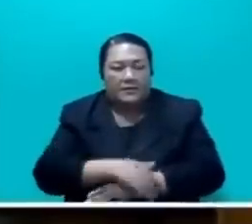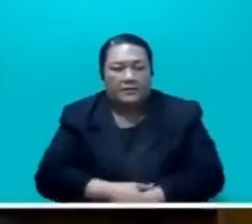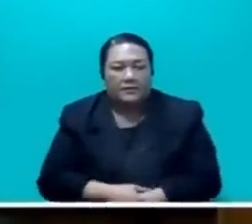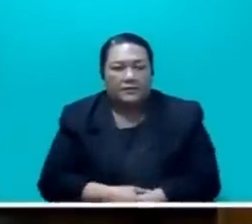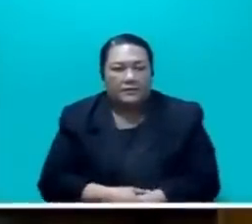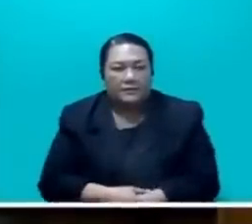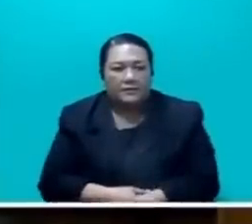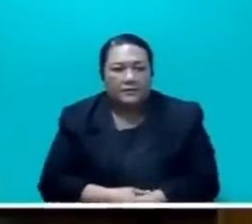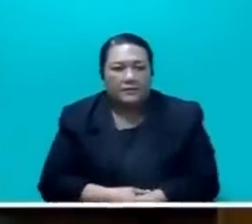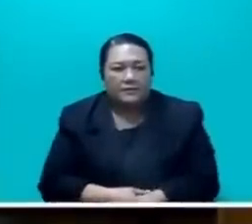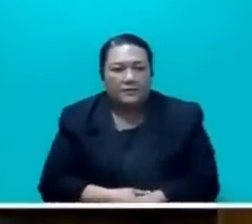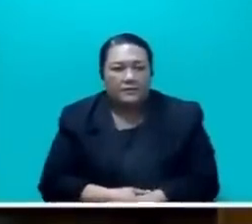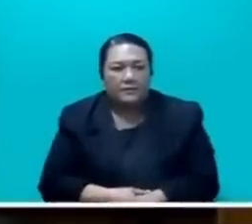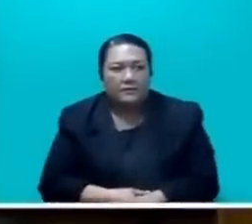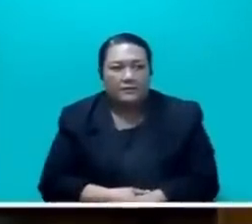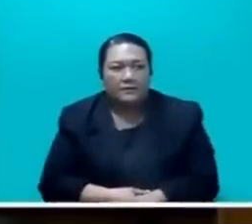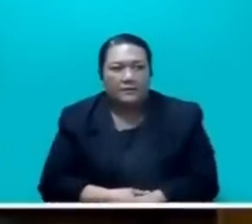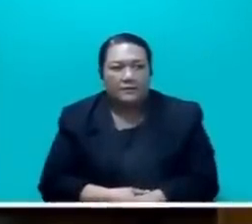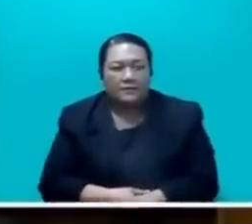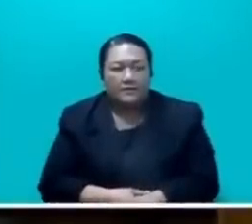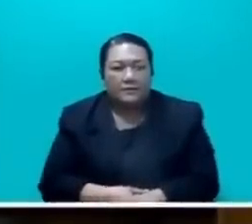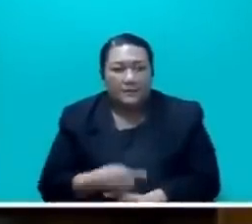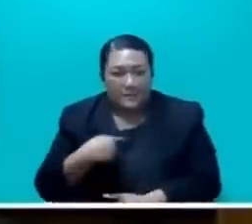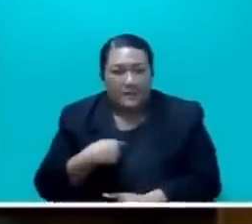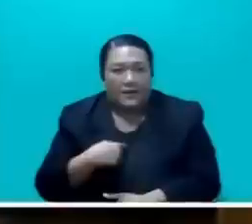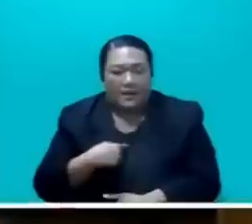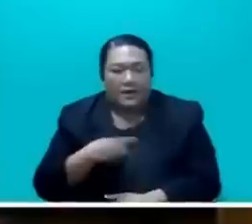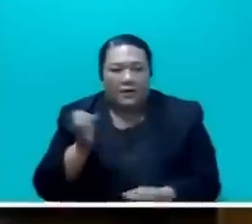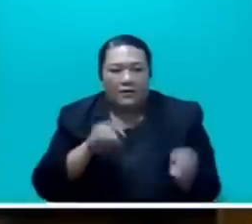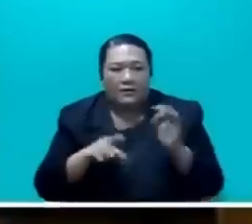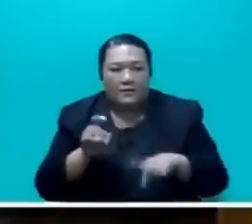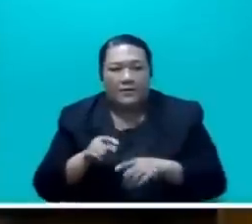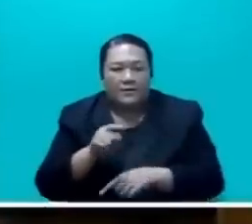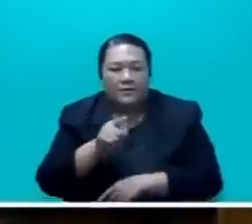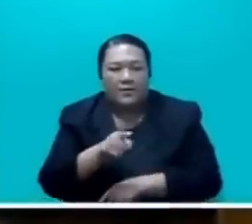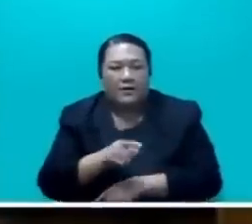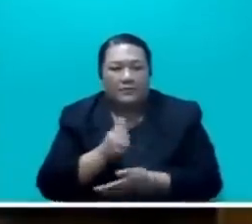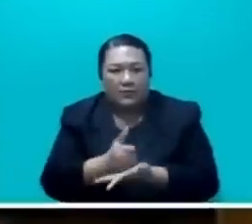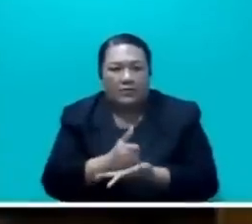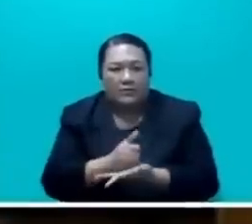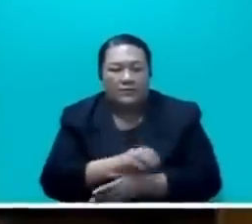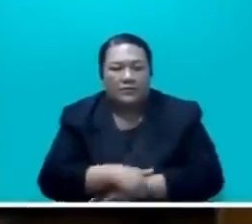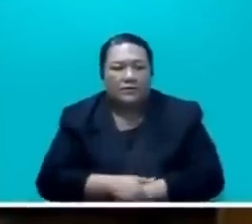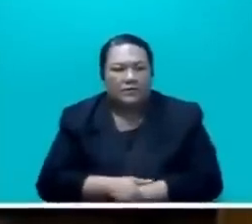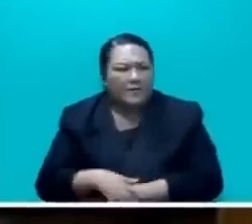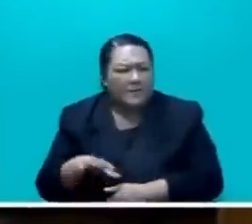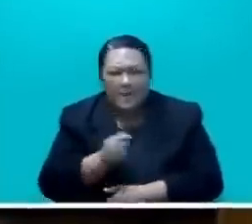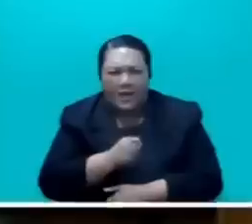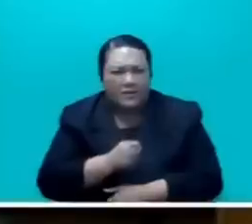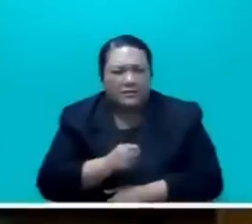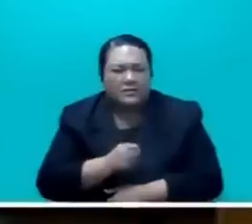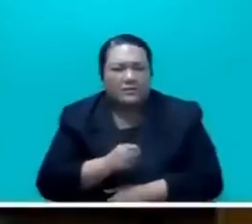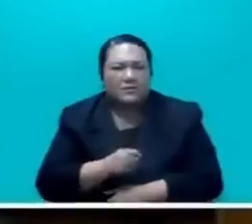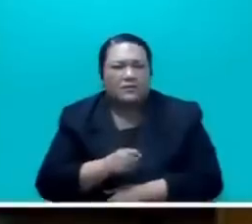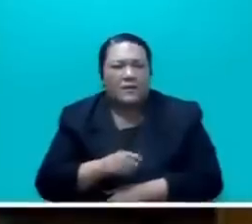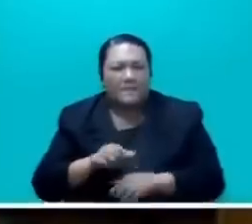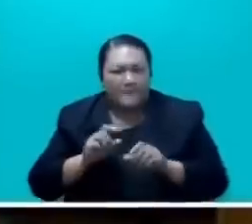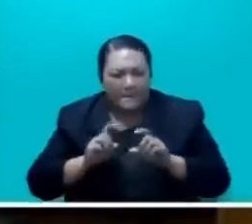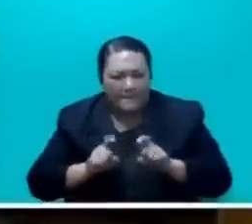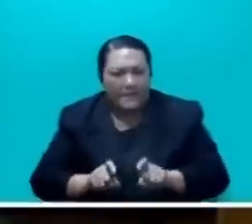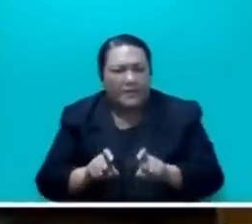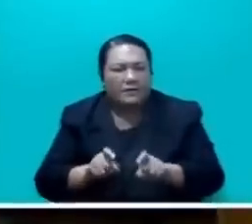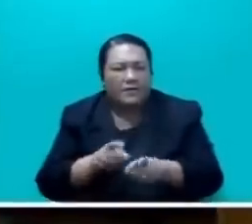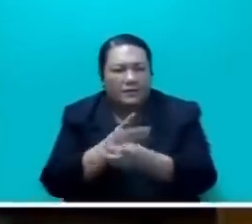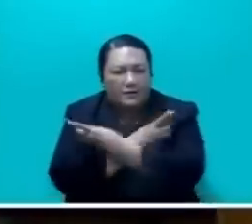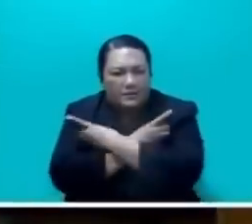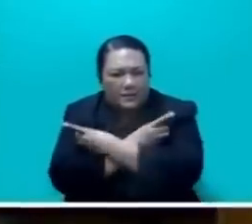And I contribute to that view. We must maintain the dignity and the decorum